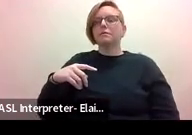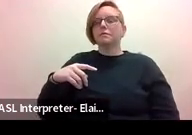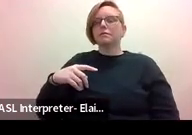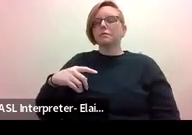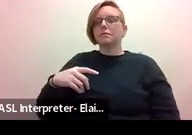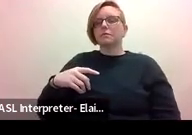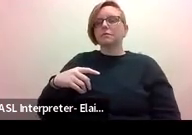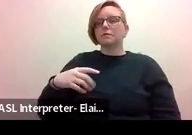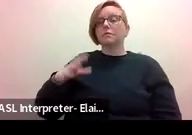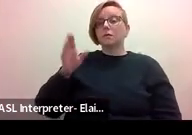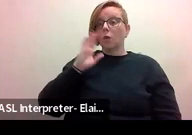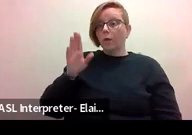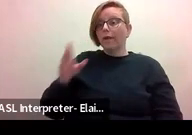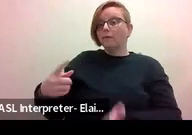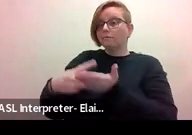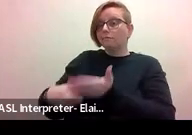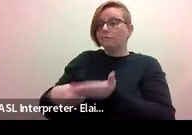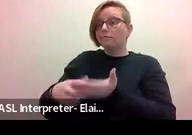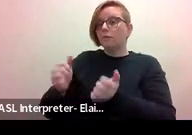well, Jennifer,